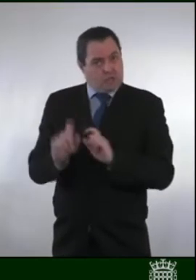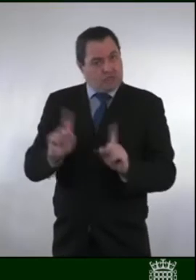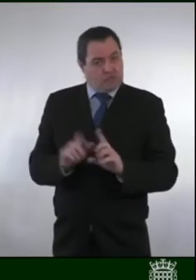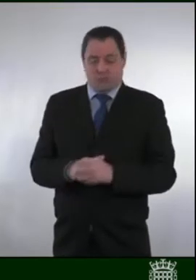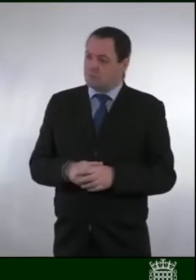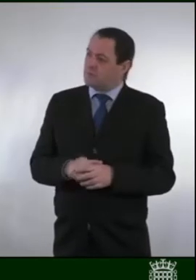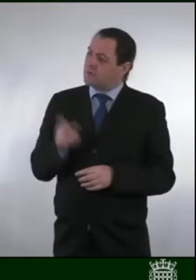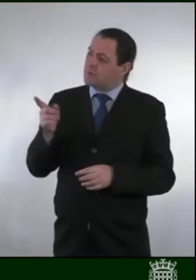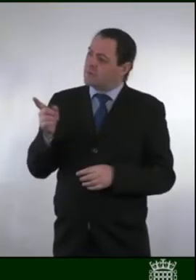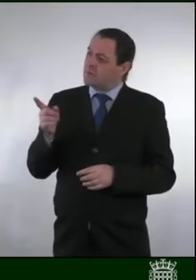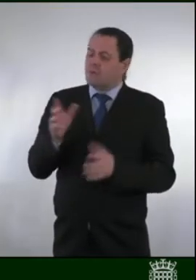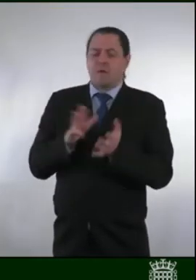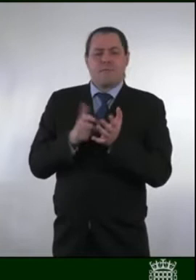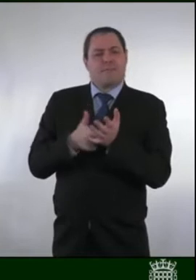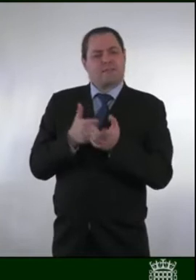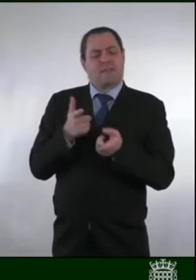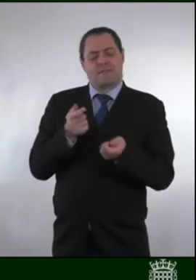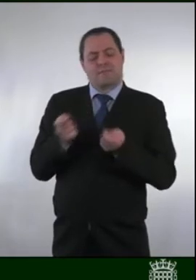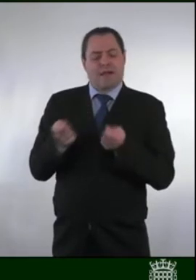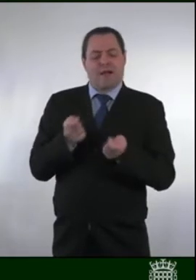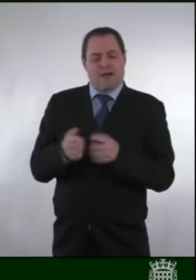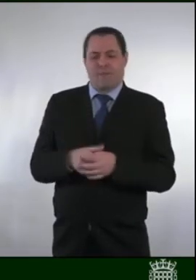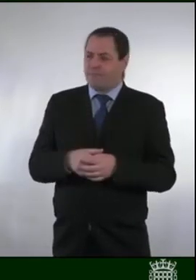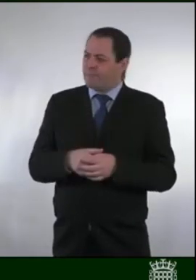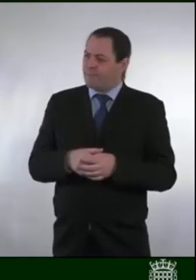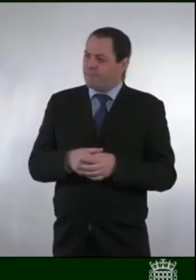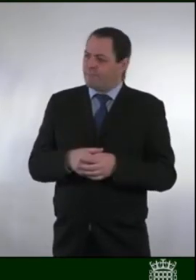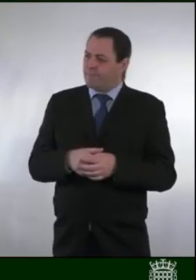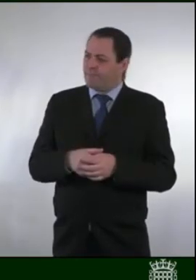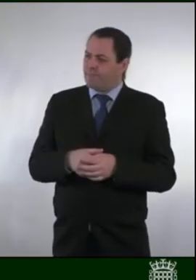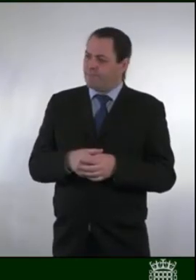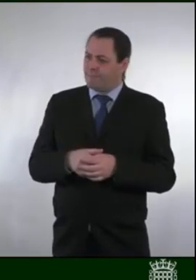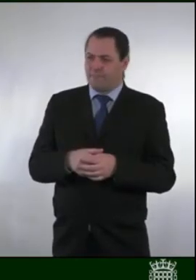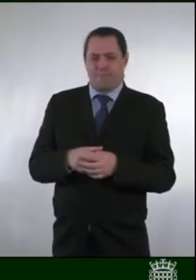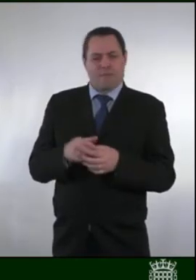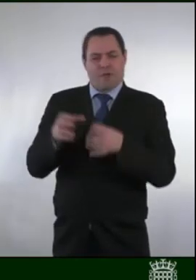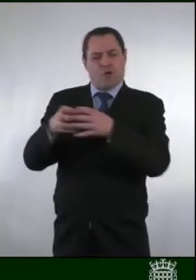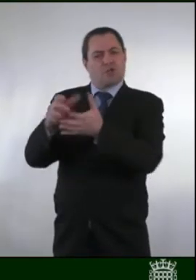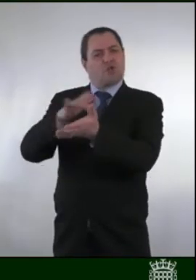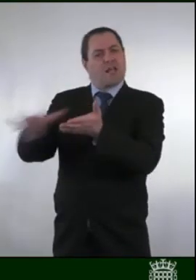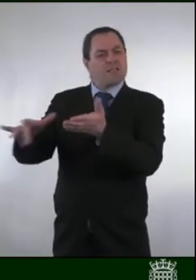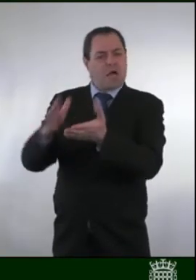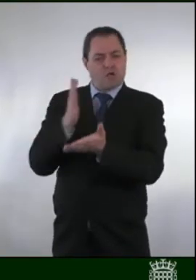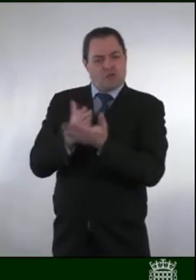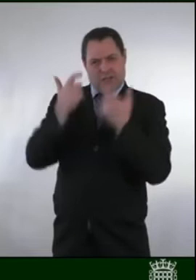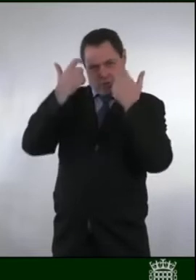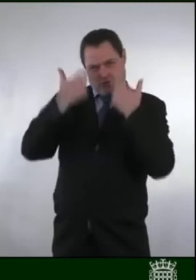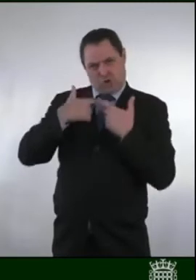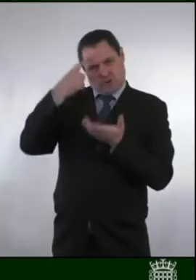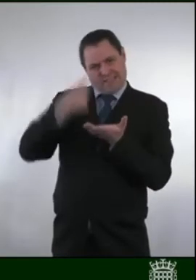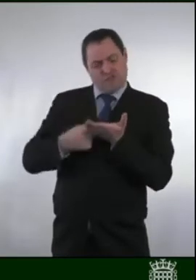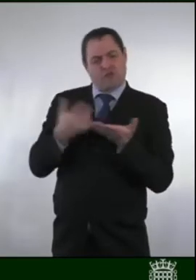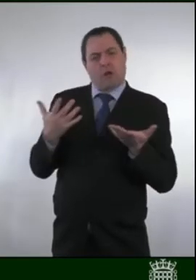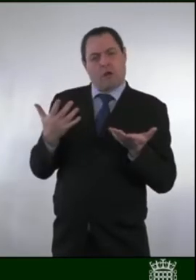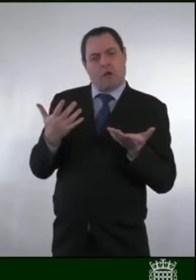Mr. Speaker, the right honourable gentleman knows very well that the attribution of genocide is a judicial matter, but I